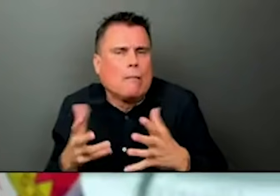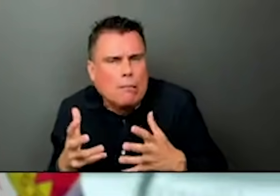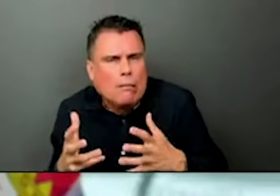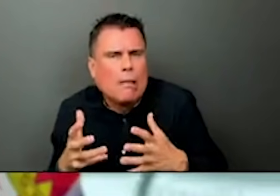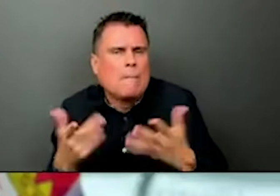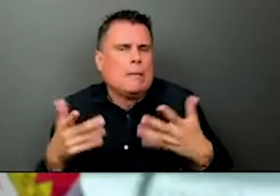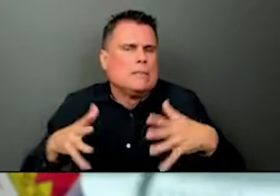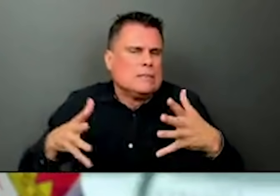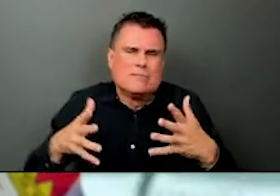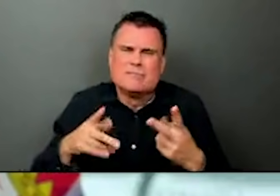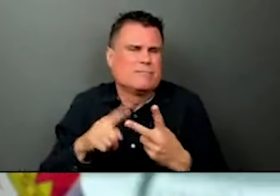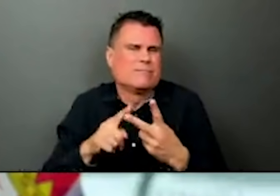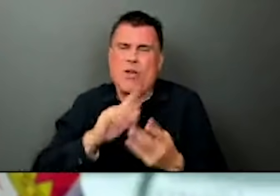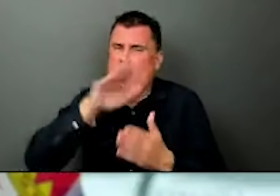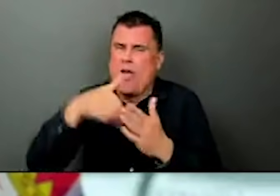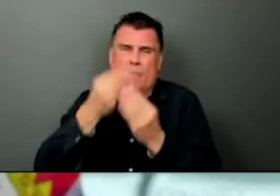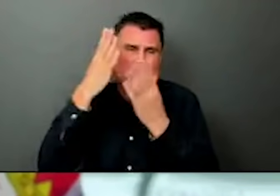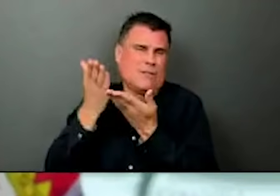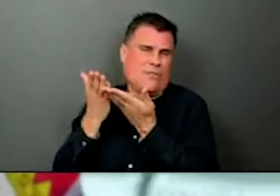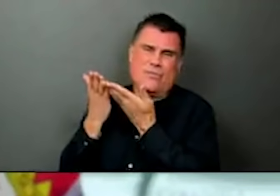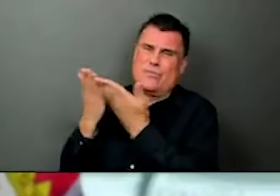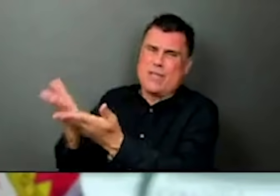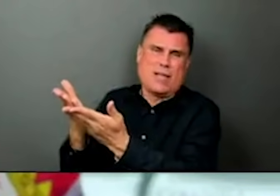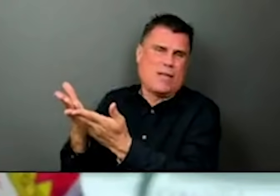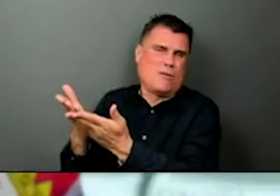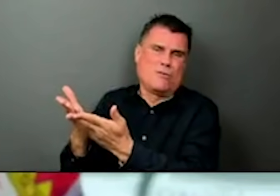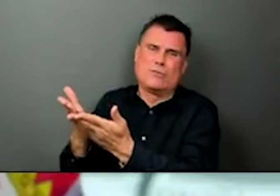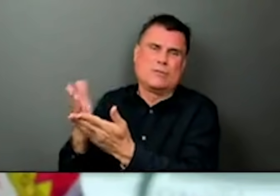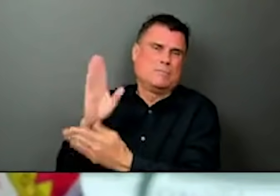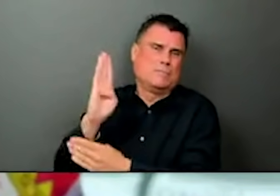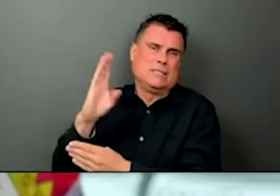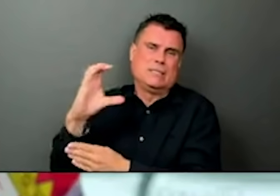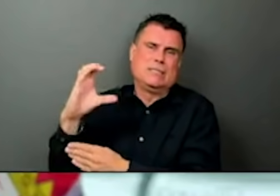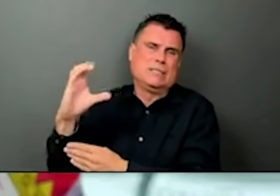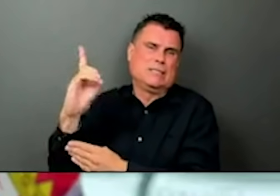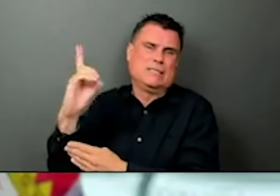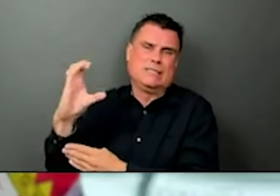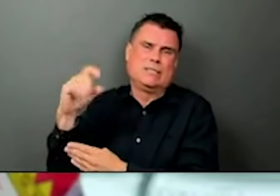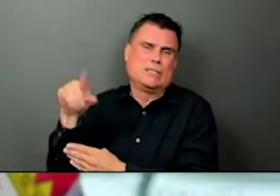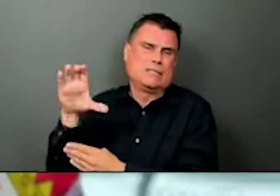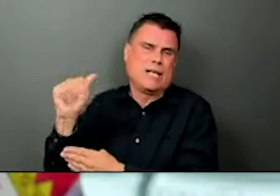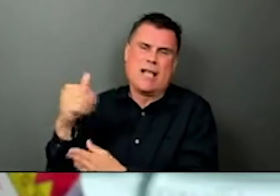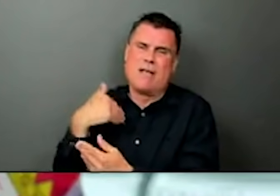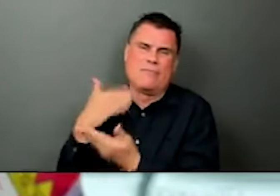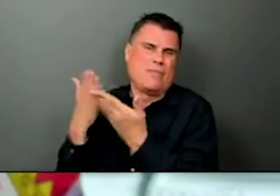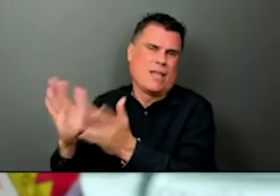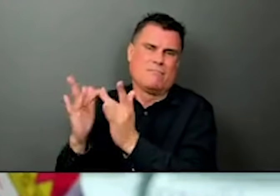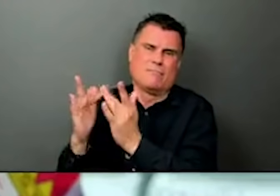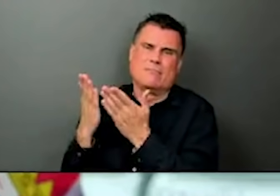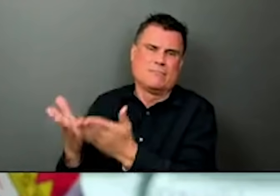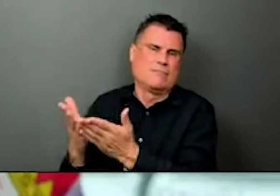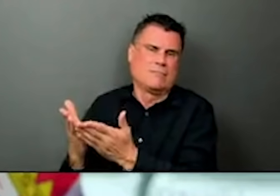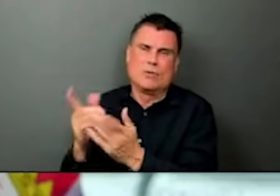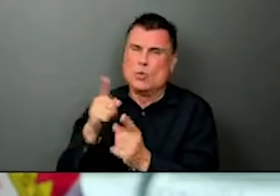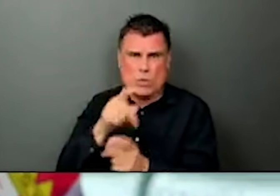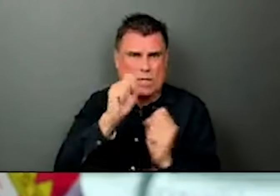patients, all of those details are provided for them so that they can make an informed choice.